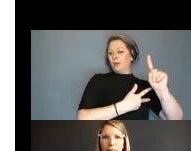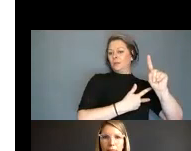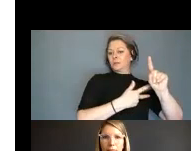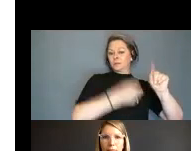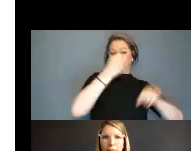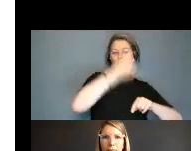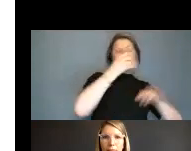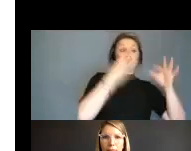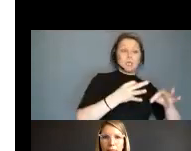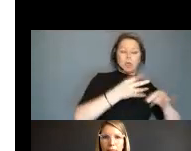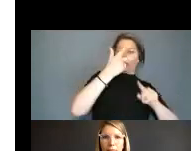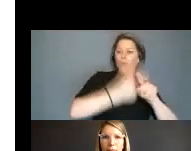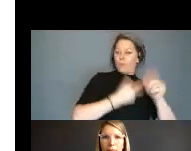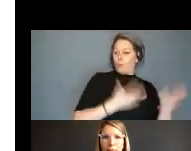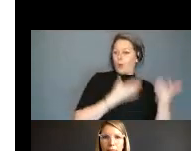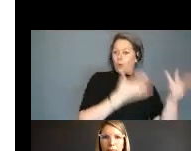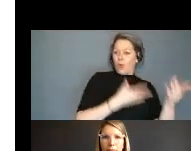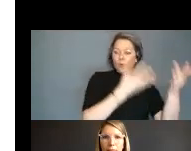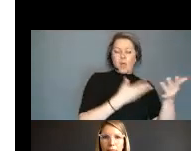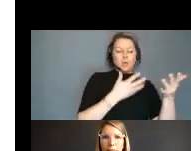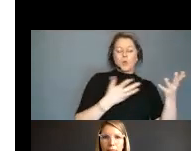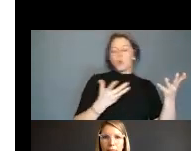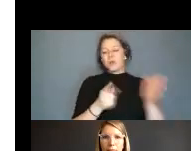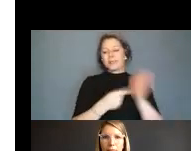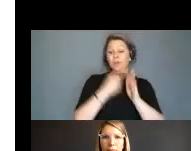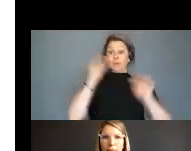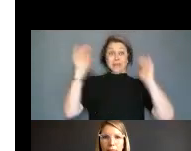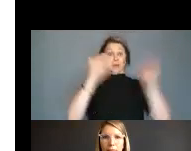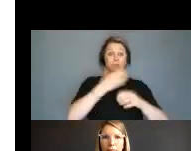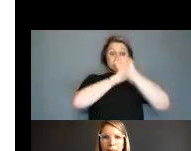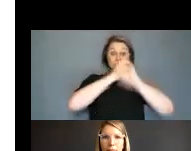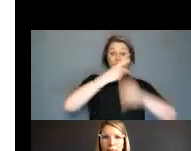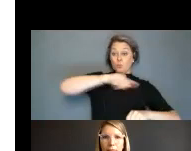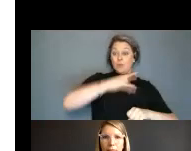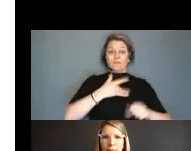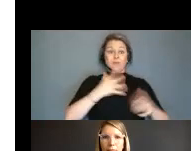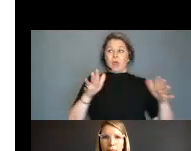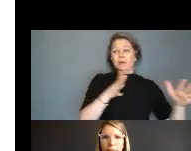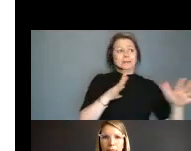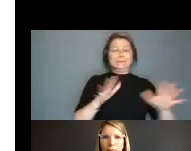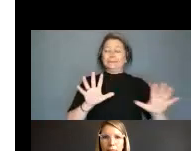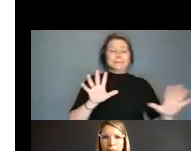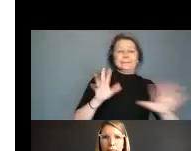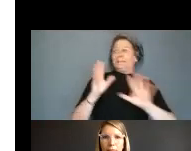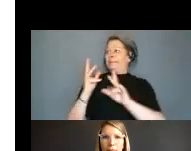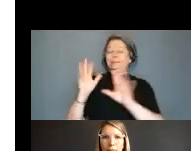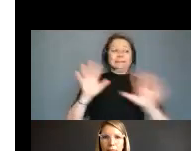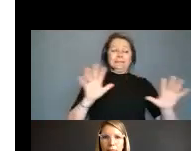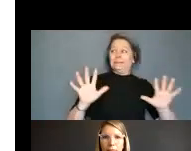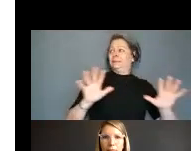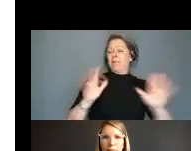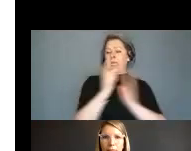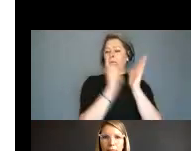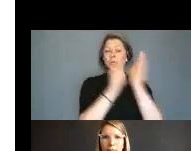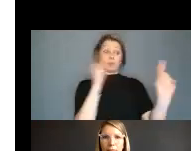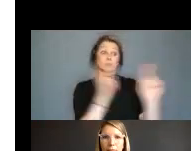with adult protection, sometimes we're stuck in that limbo where there's a lot of risk, but from a legal perspective, the